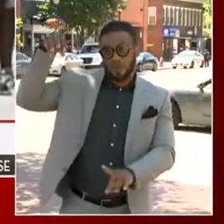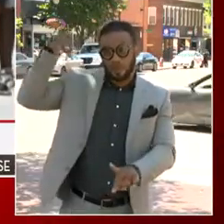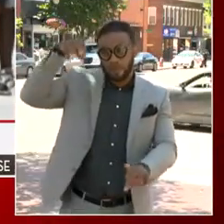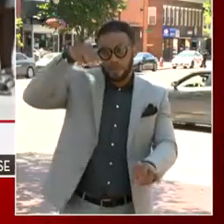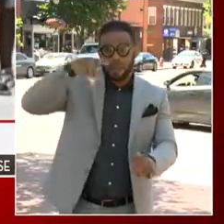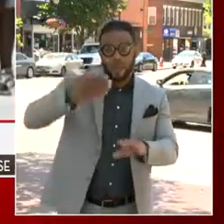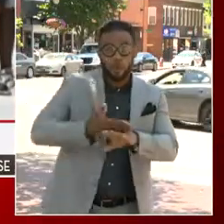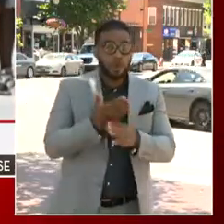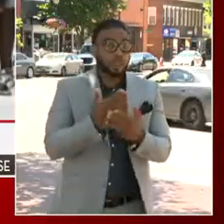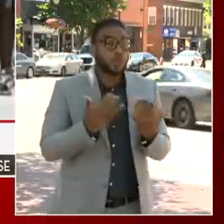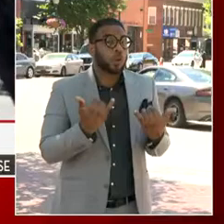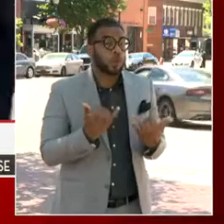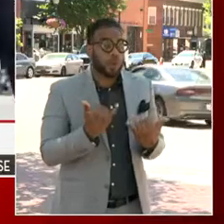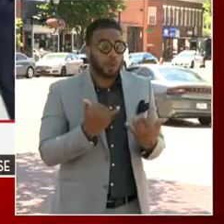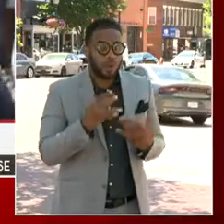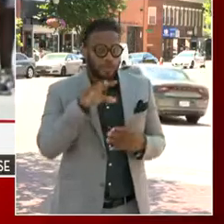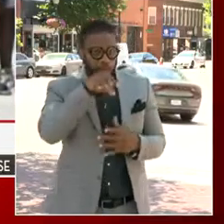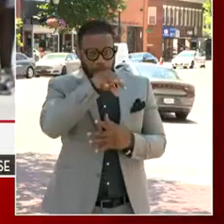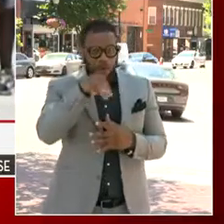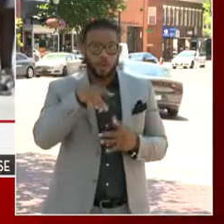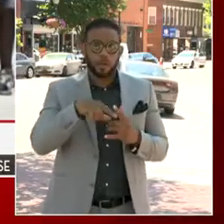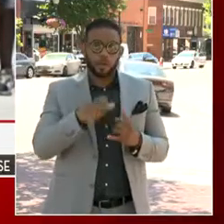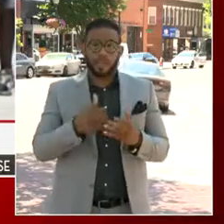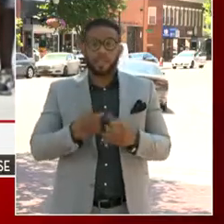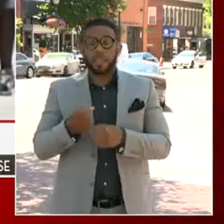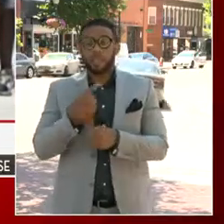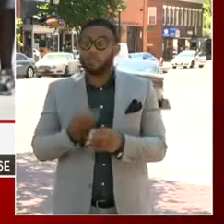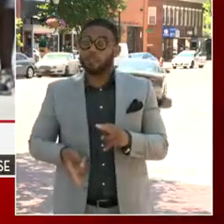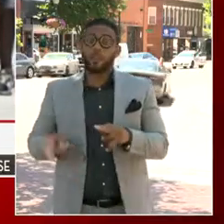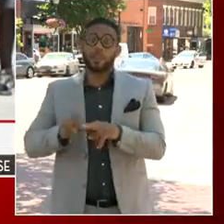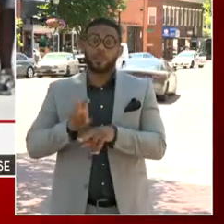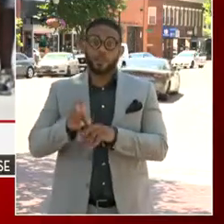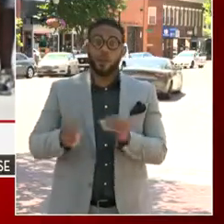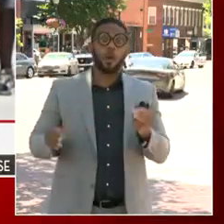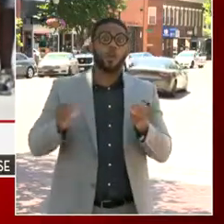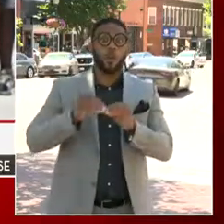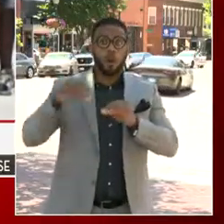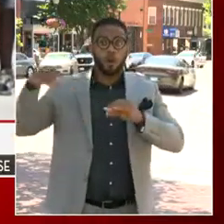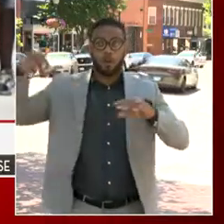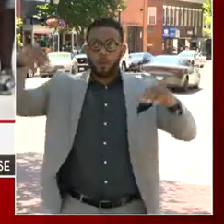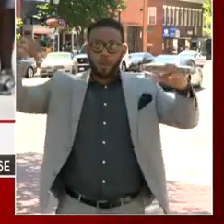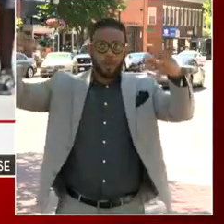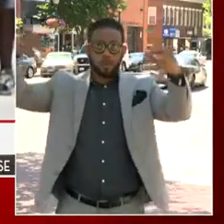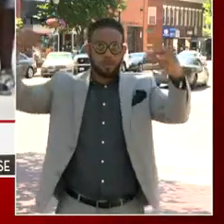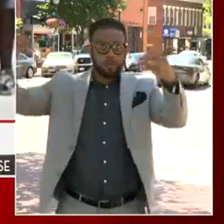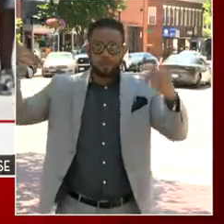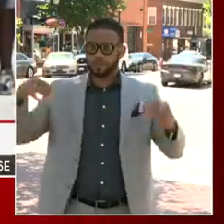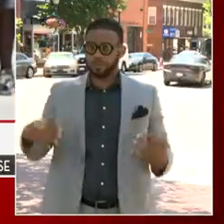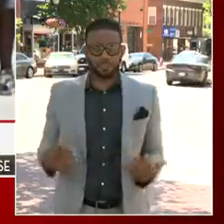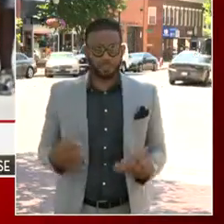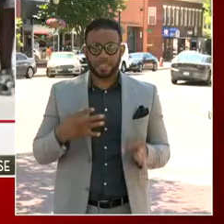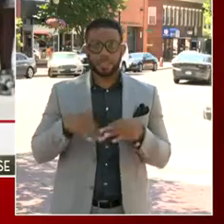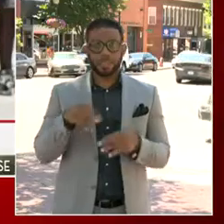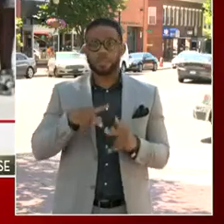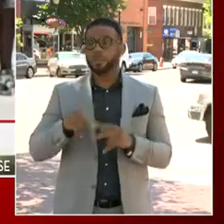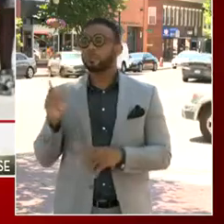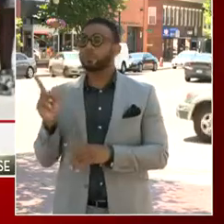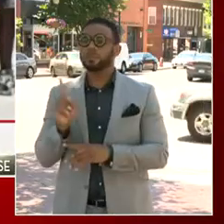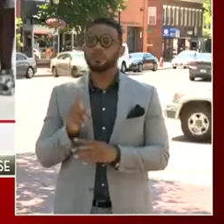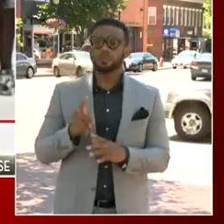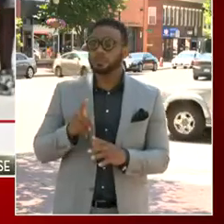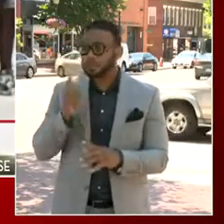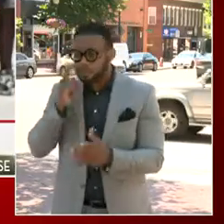current cameras. In the next year's budget, you'll see that we'll have an increased investment as well, and also we'll be transferring the staff